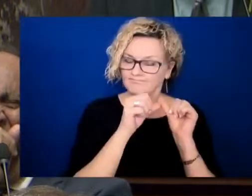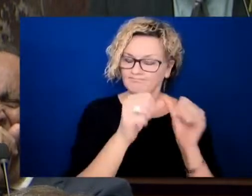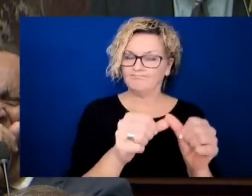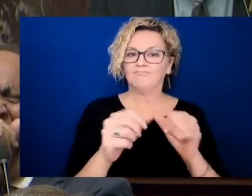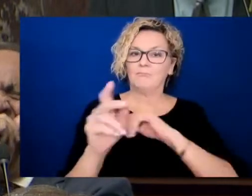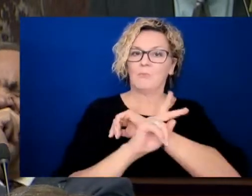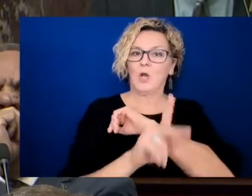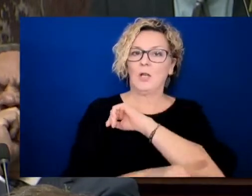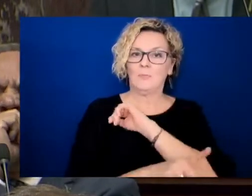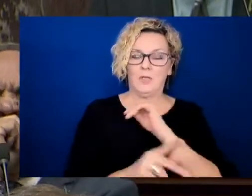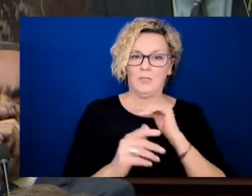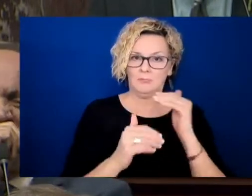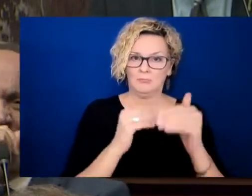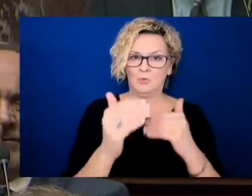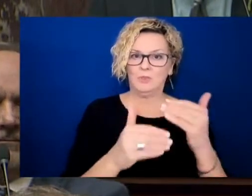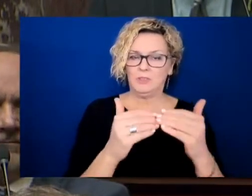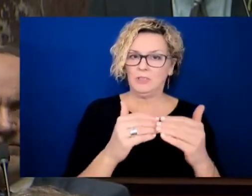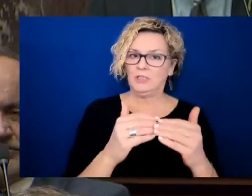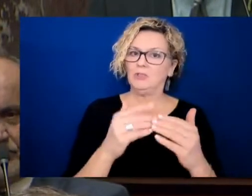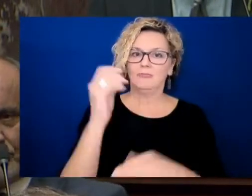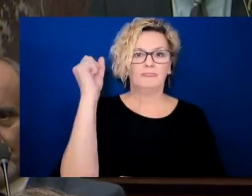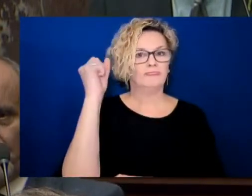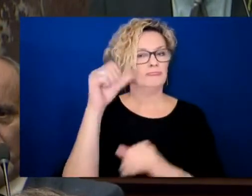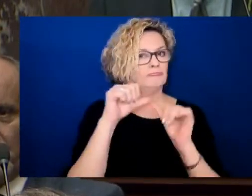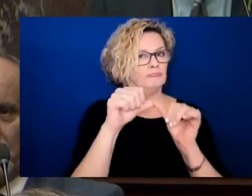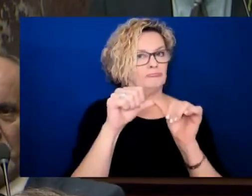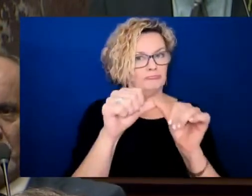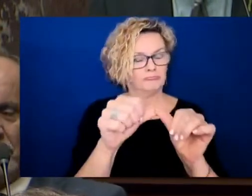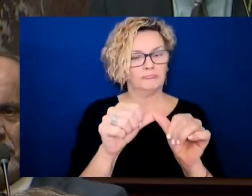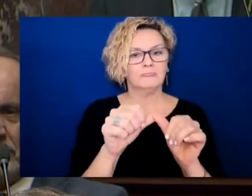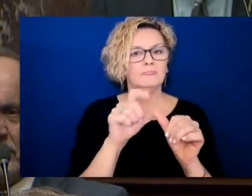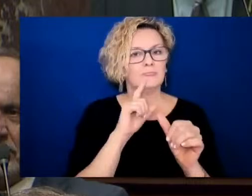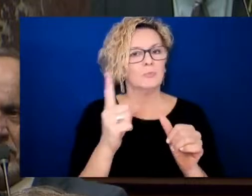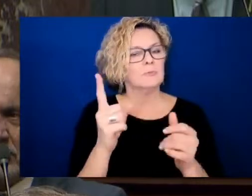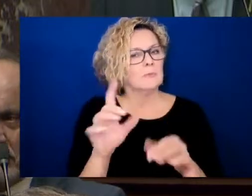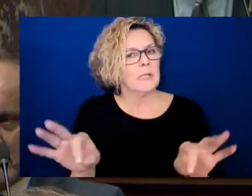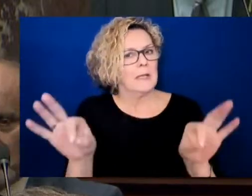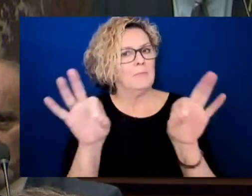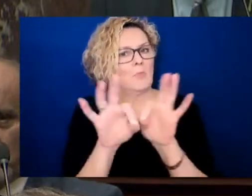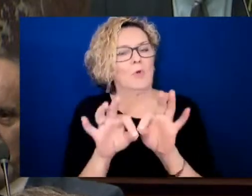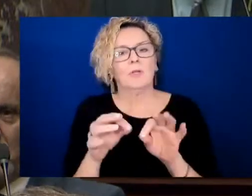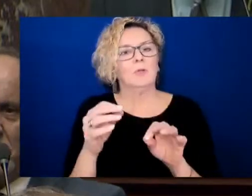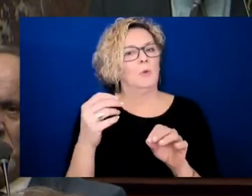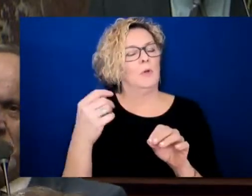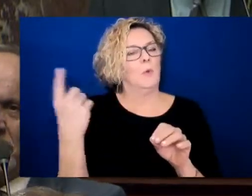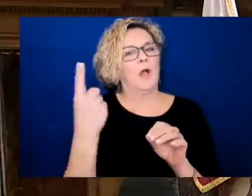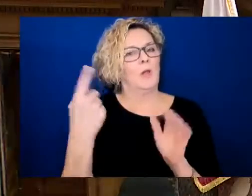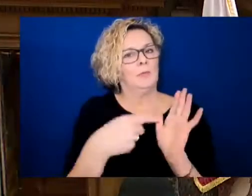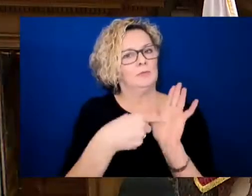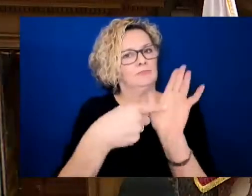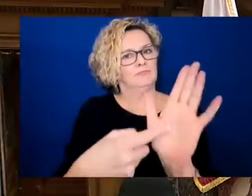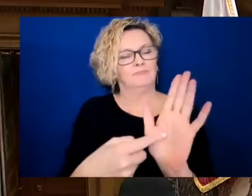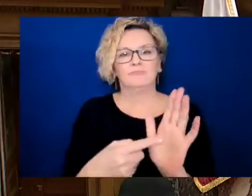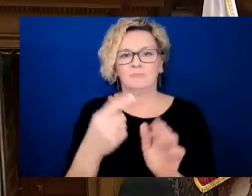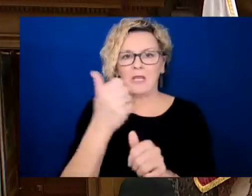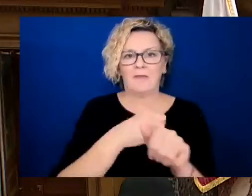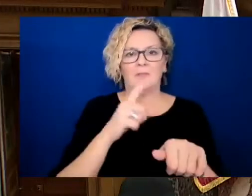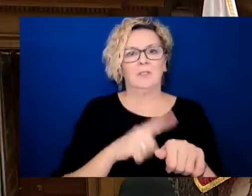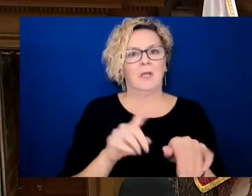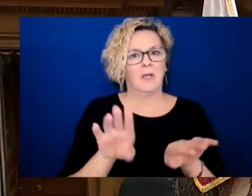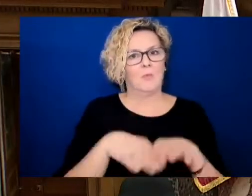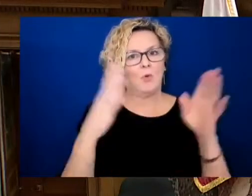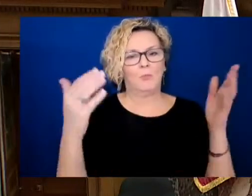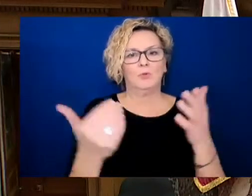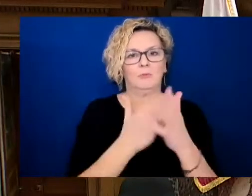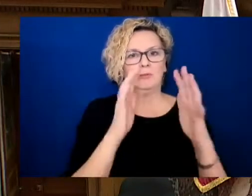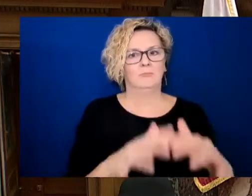to introduce this bill of historic and symbolic importance at the opening of each new session. The question is the introduction of the